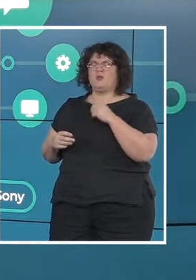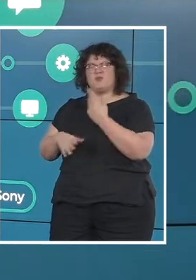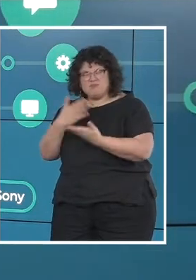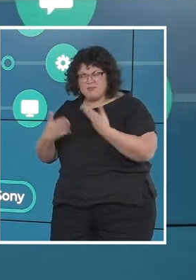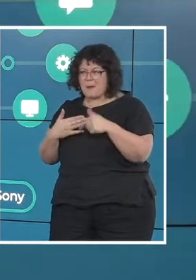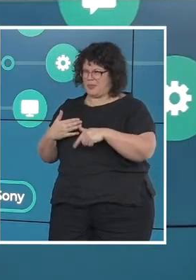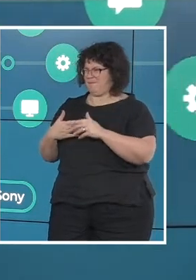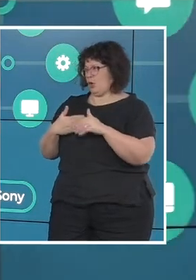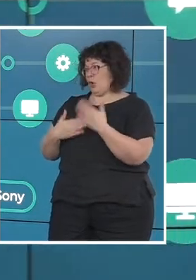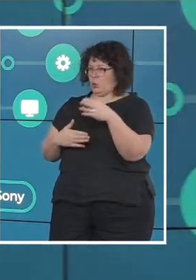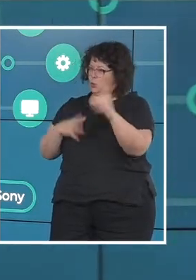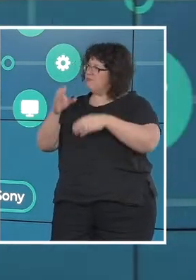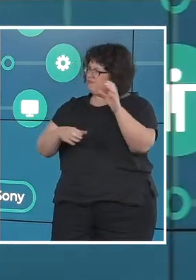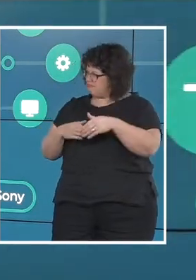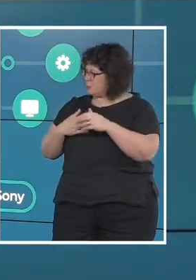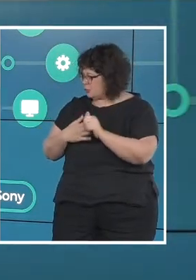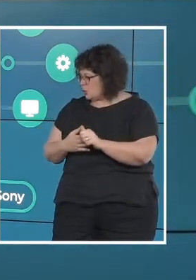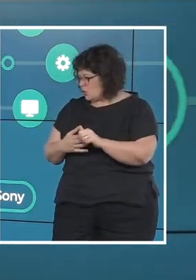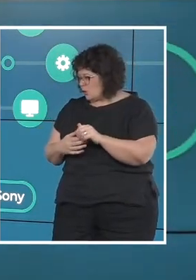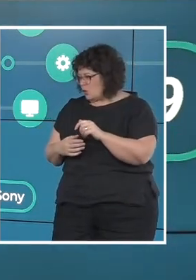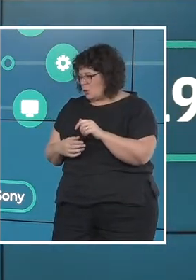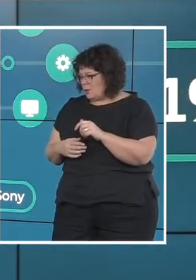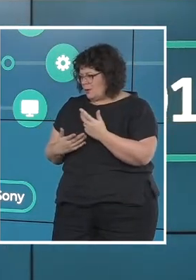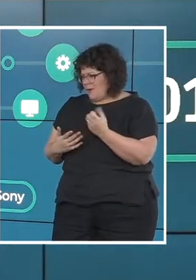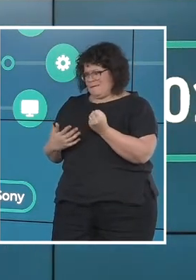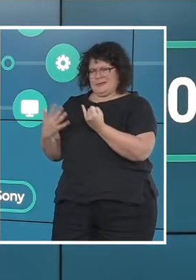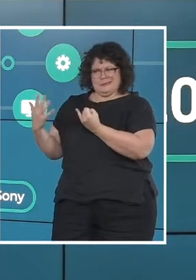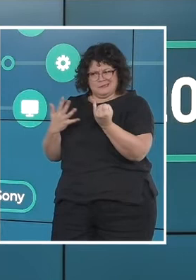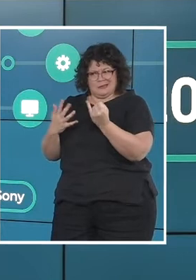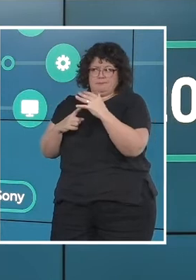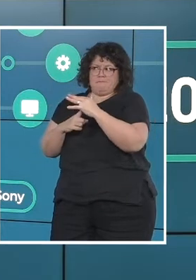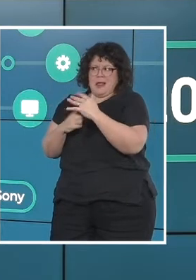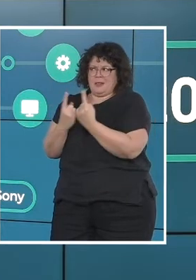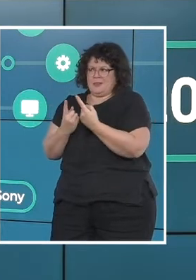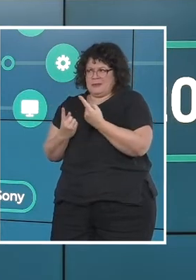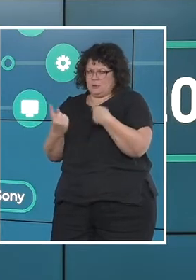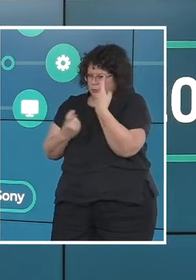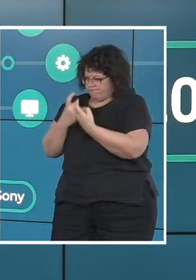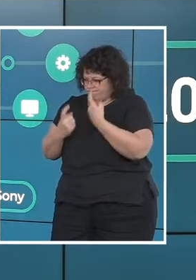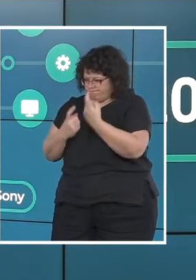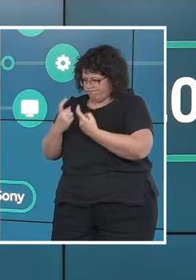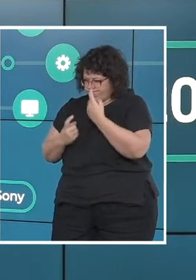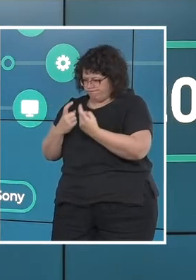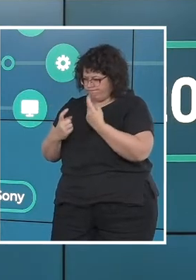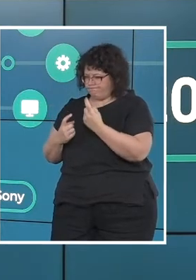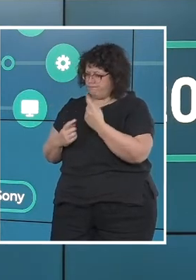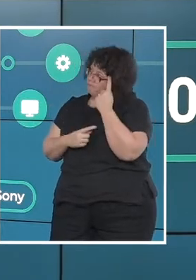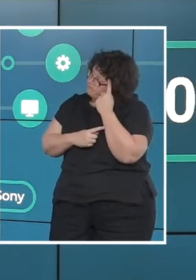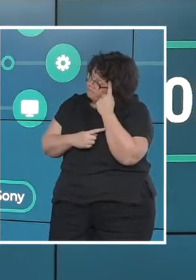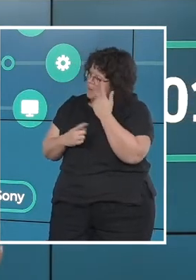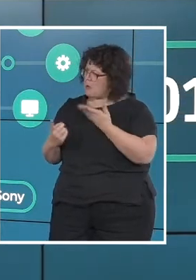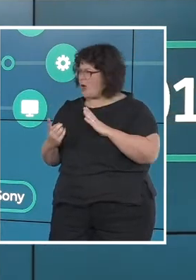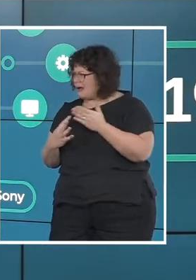we want them to consider when they approach accessibility in our apps and websites. We would actually give you all